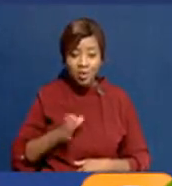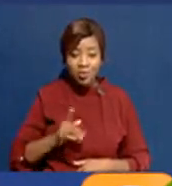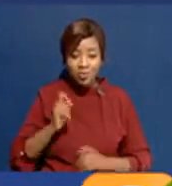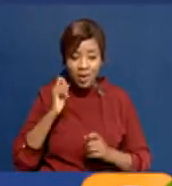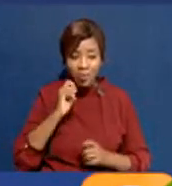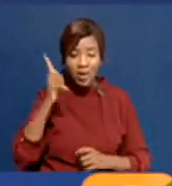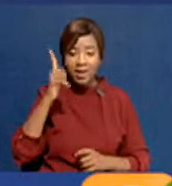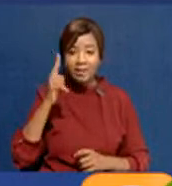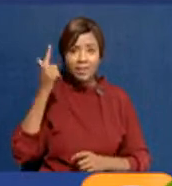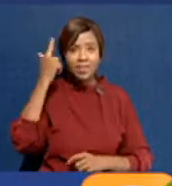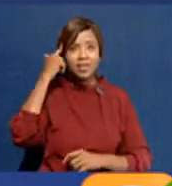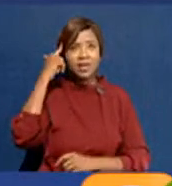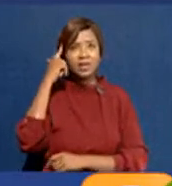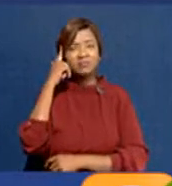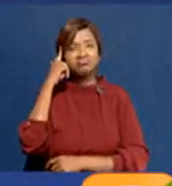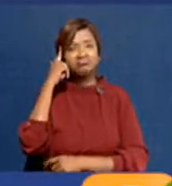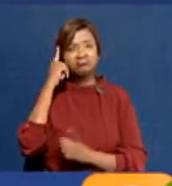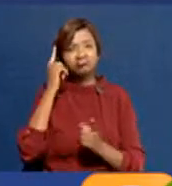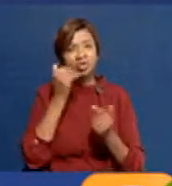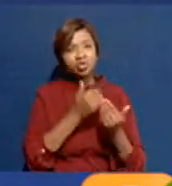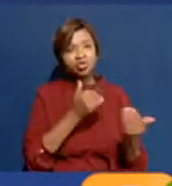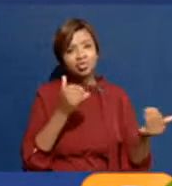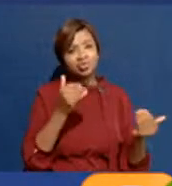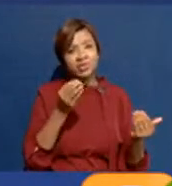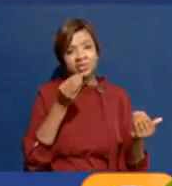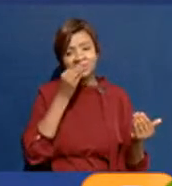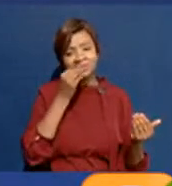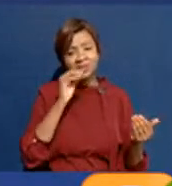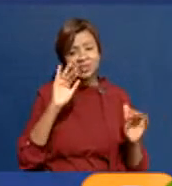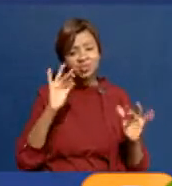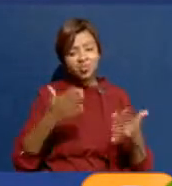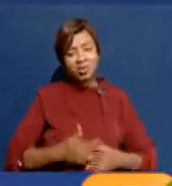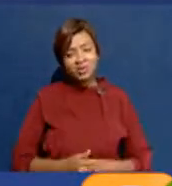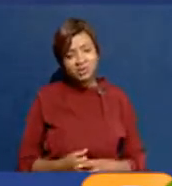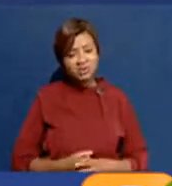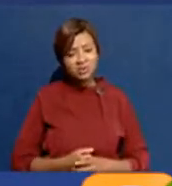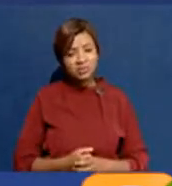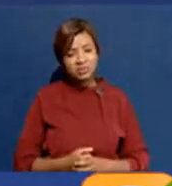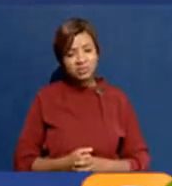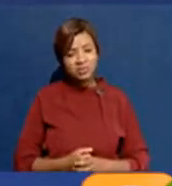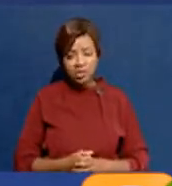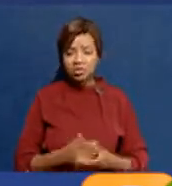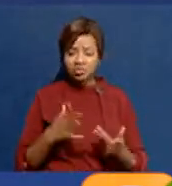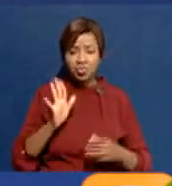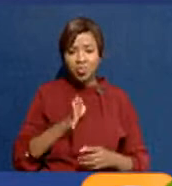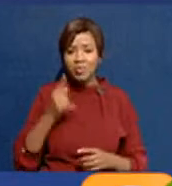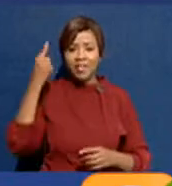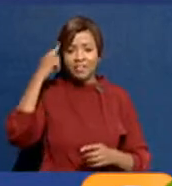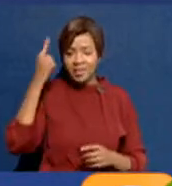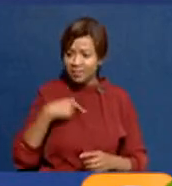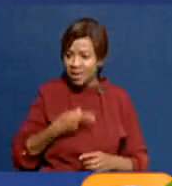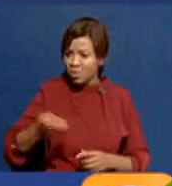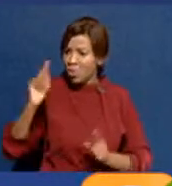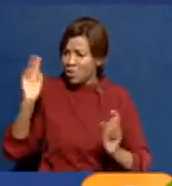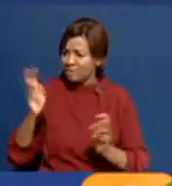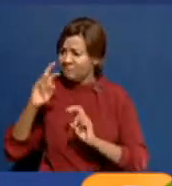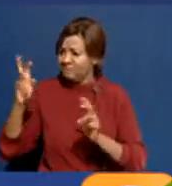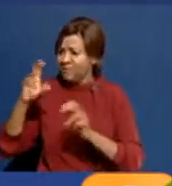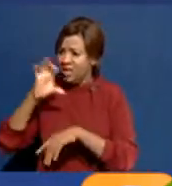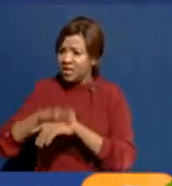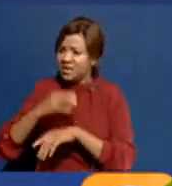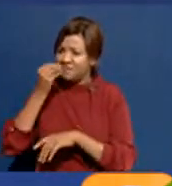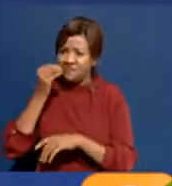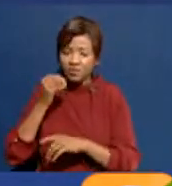is, what are my children going to eat? Yeah. So your first stop is to find out how you are going to get food for the children. Unless a child is